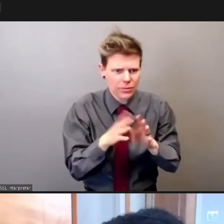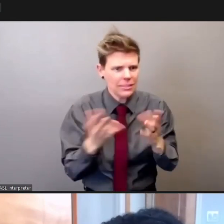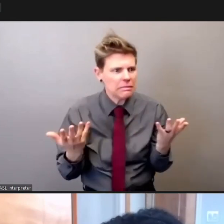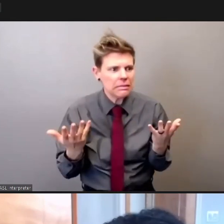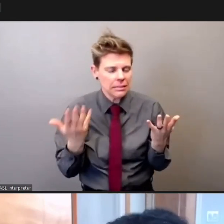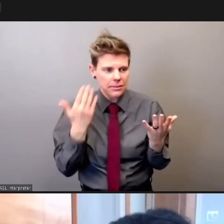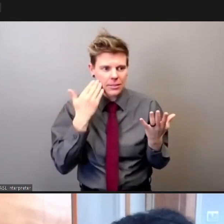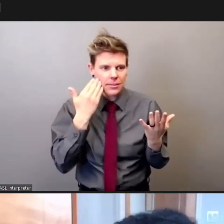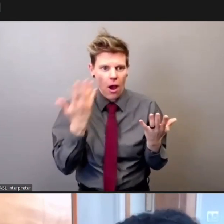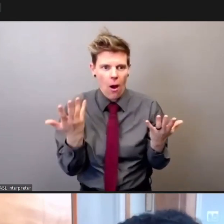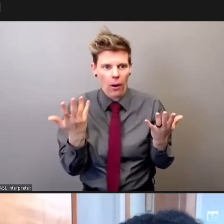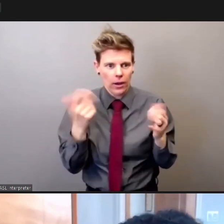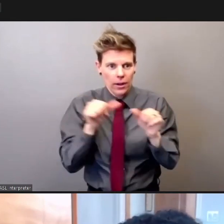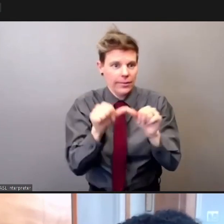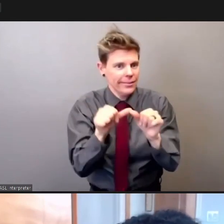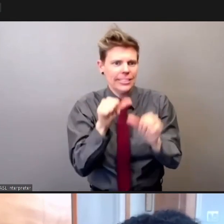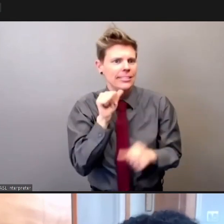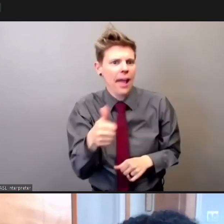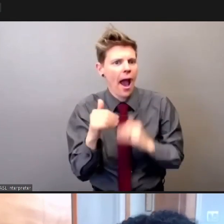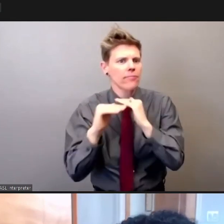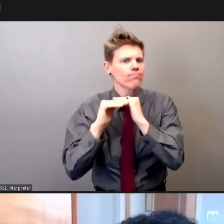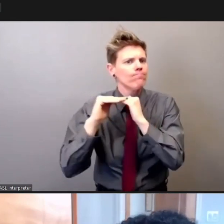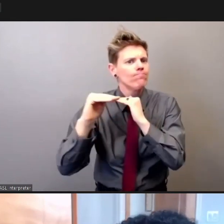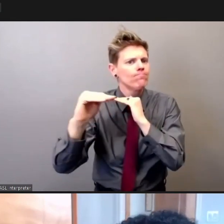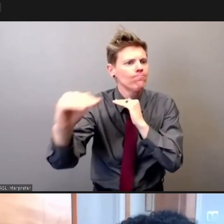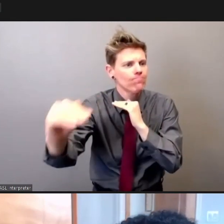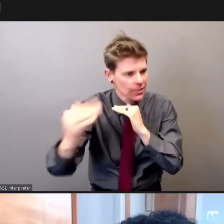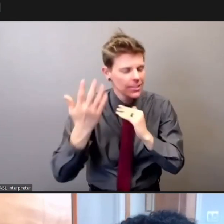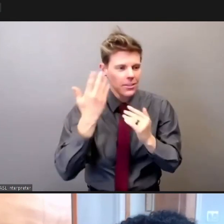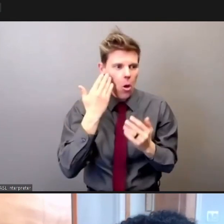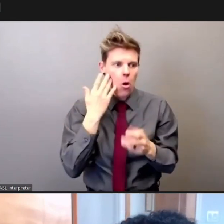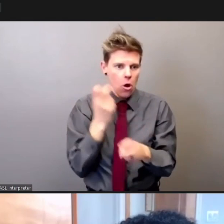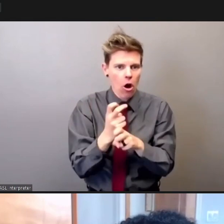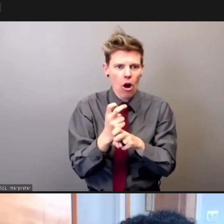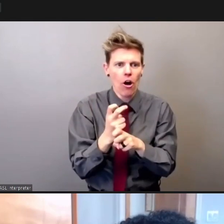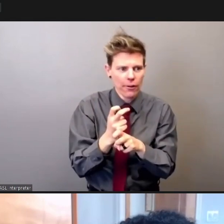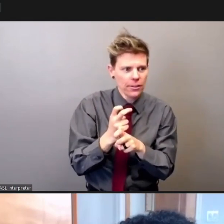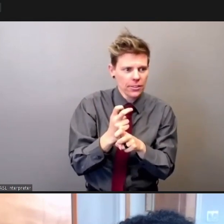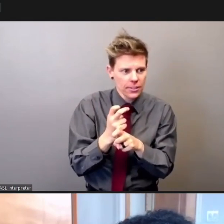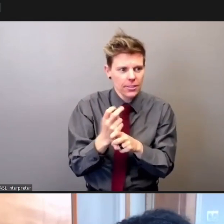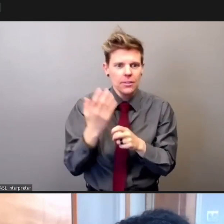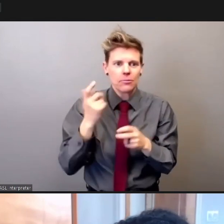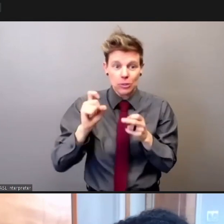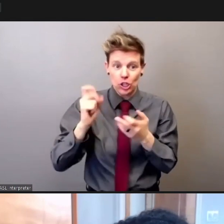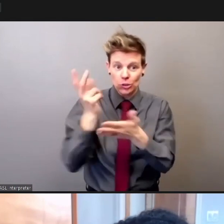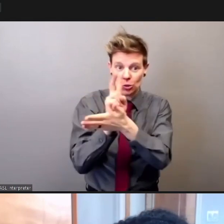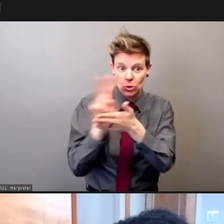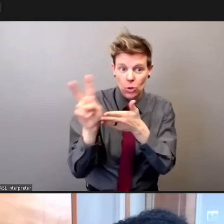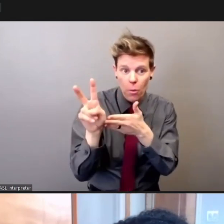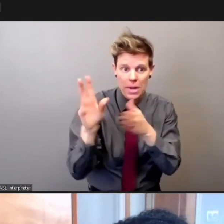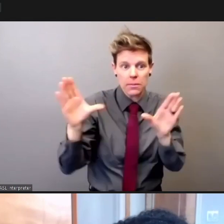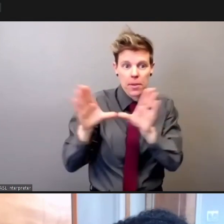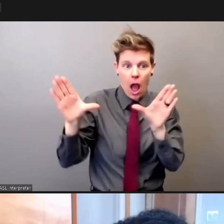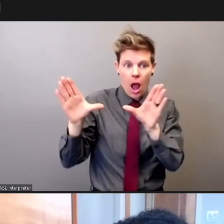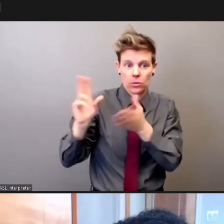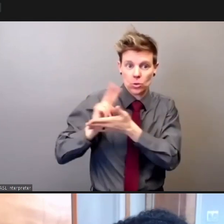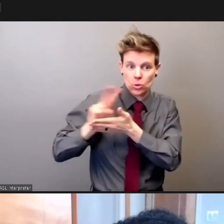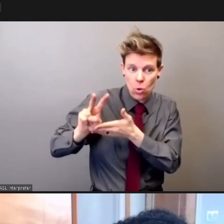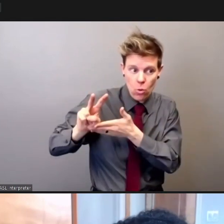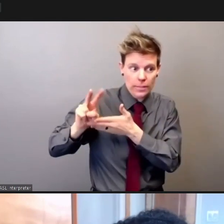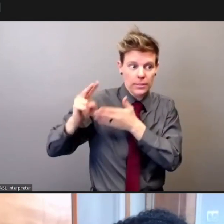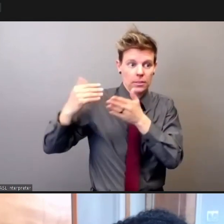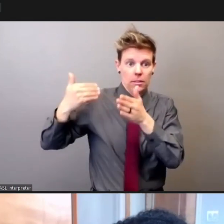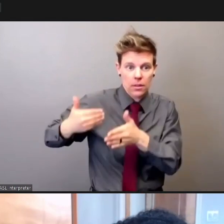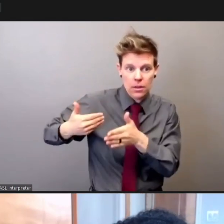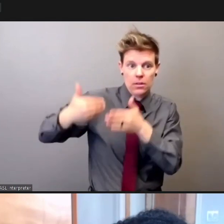so I think that 2-week period helps us smooth out the data so blips don't affect it. I think the